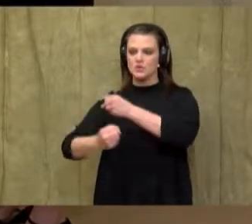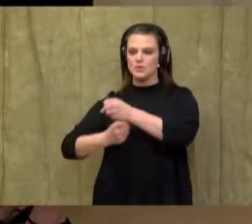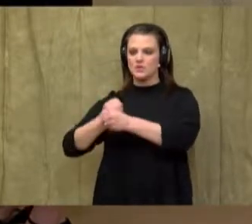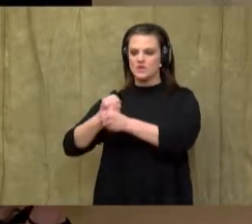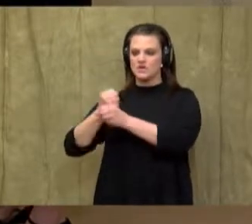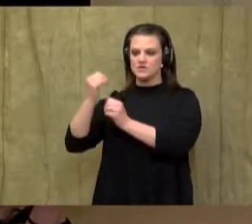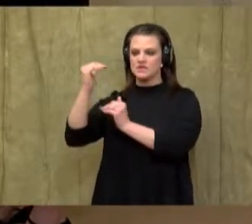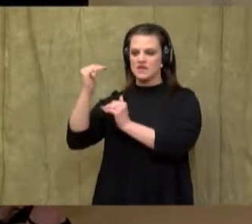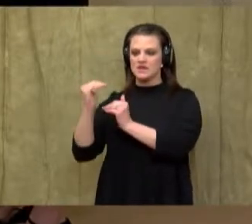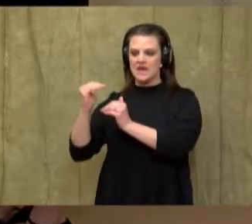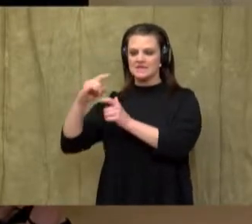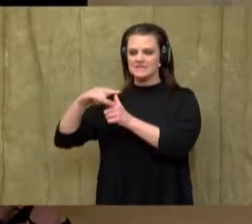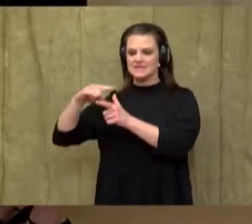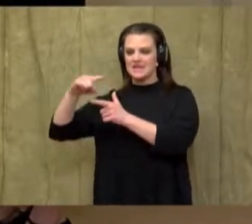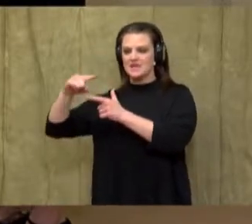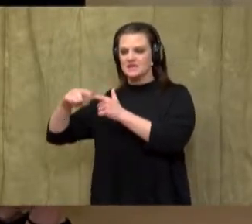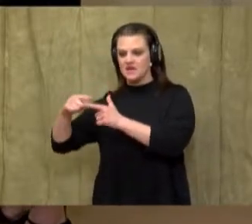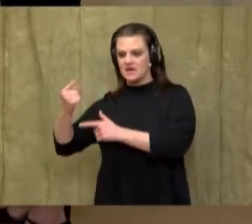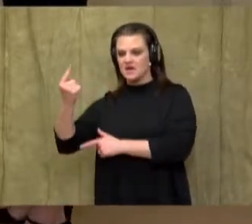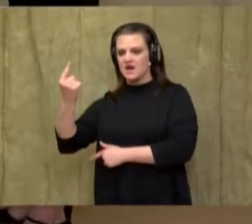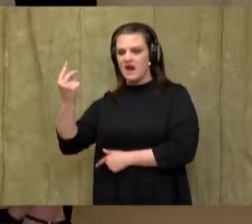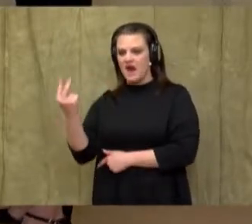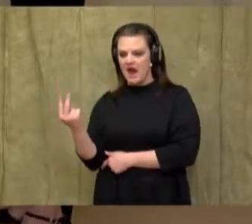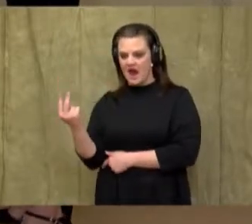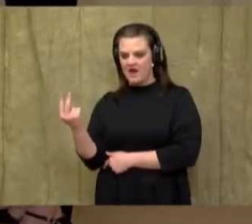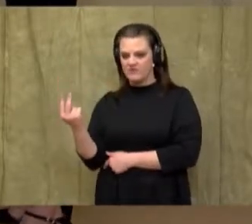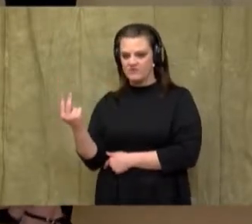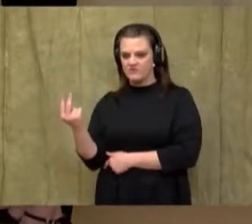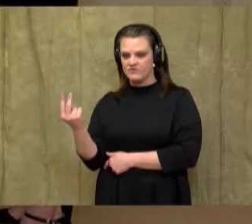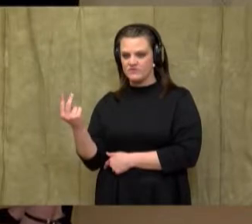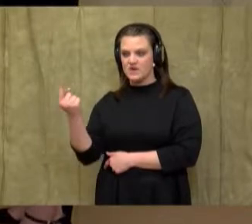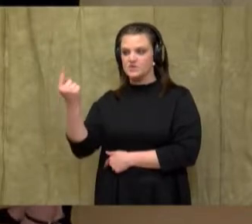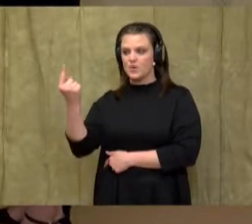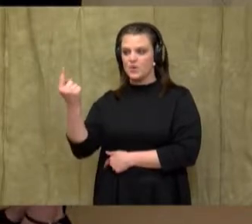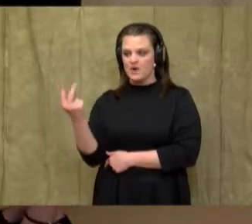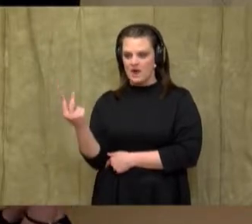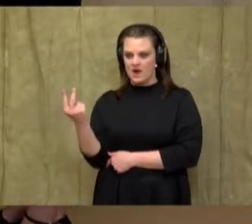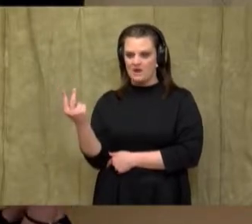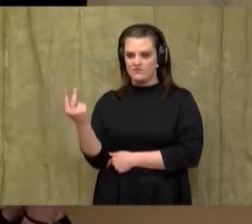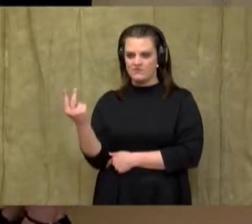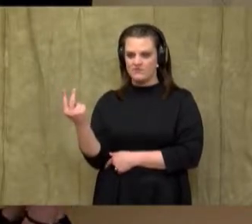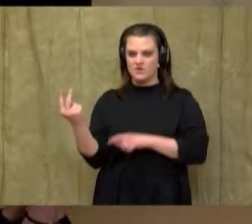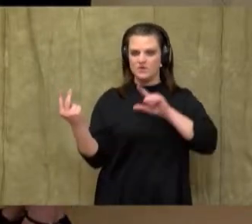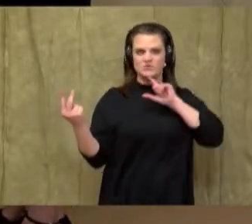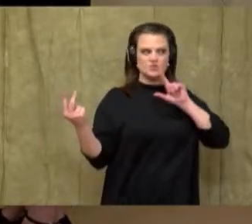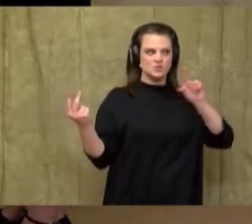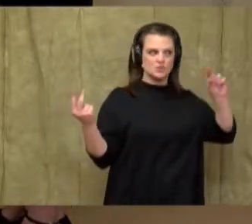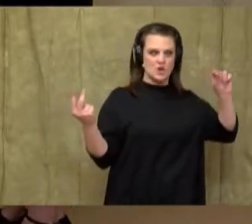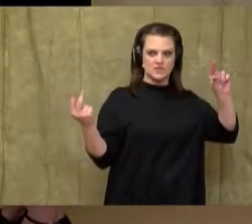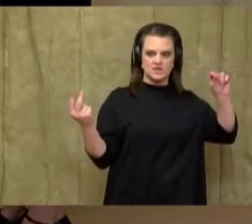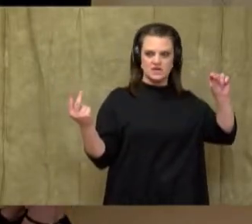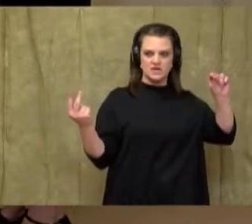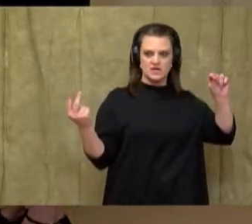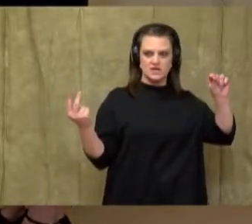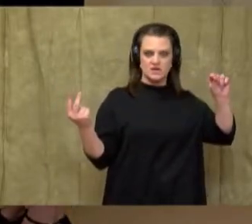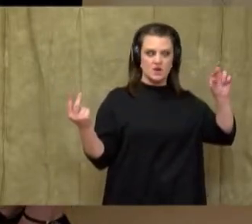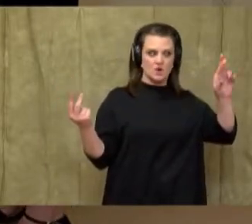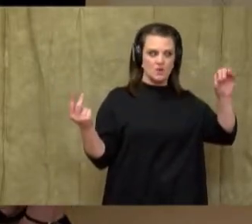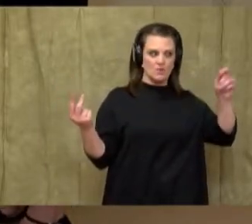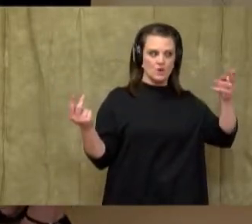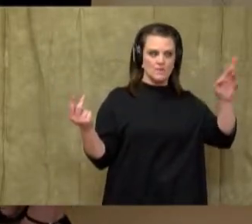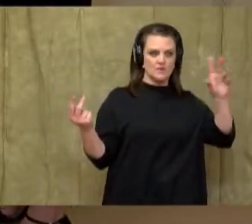than half of Robert's age. So I see that I need to half Robert's